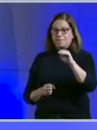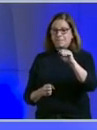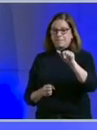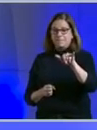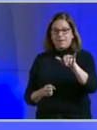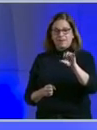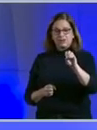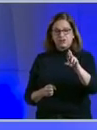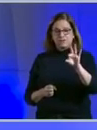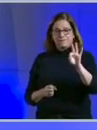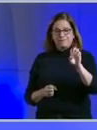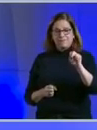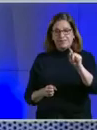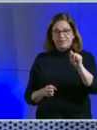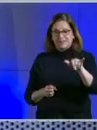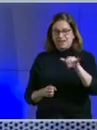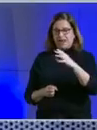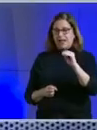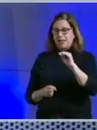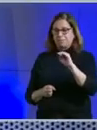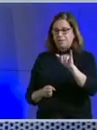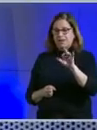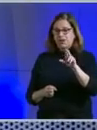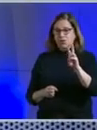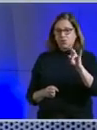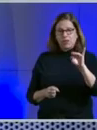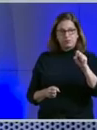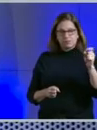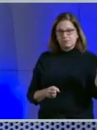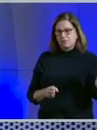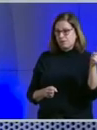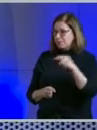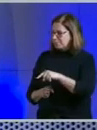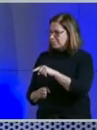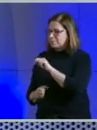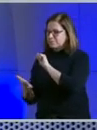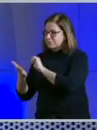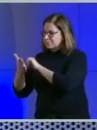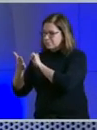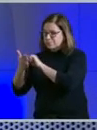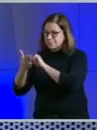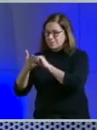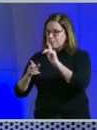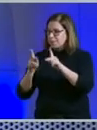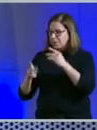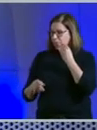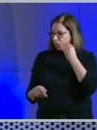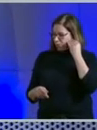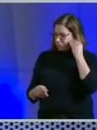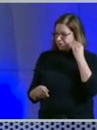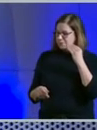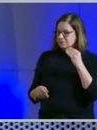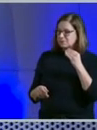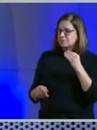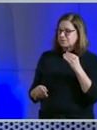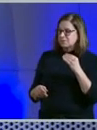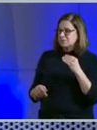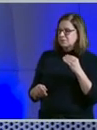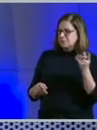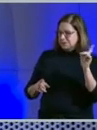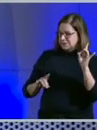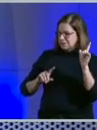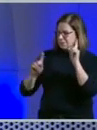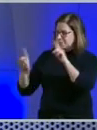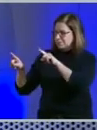door in D.C. when he was campaigning, and he heard loud and clear from the residents that we needed to do something about education